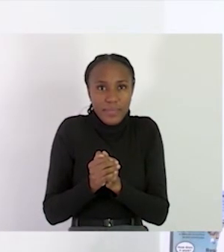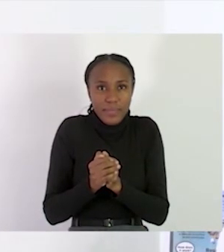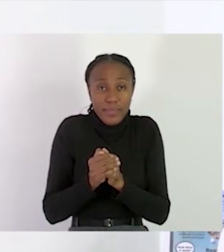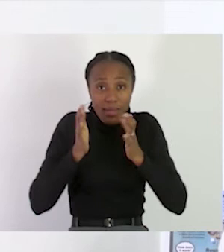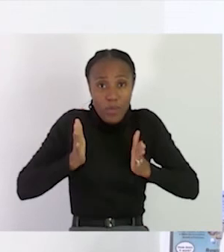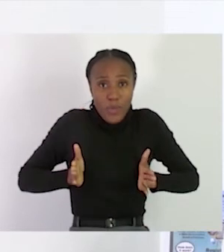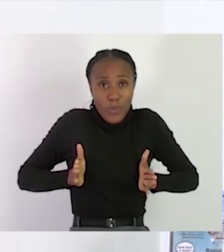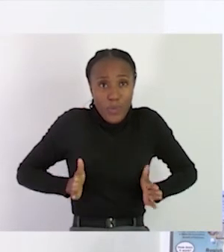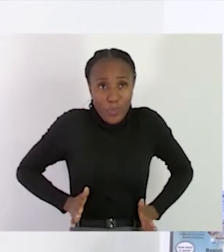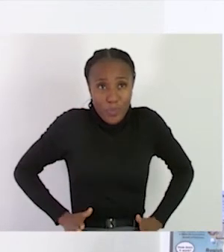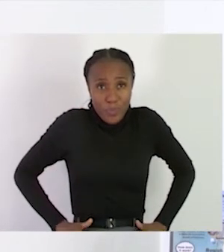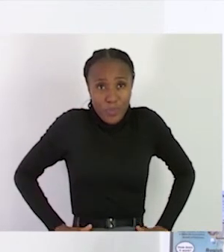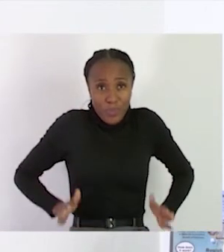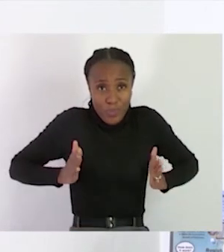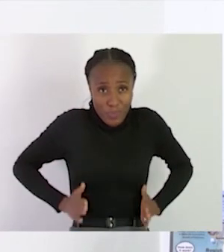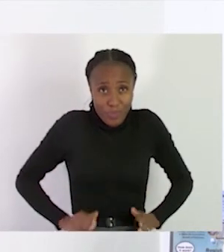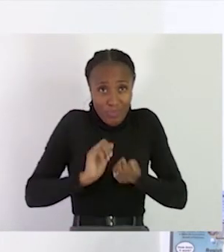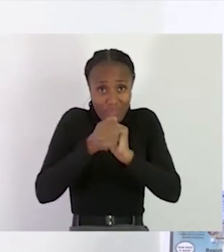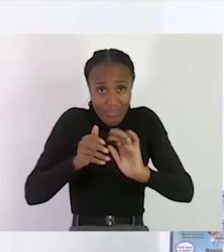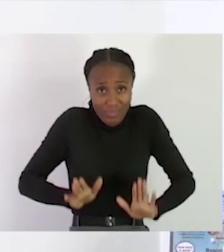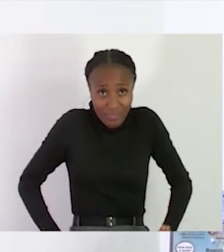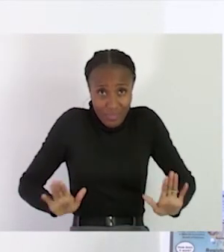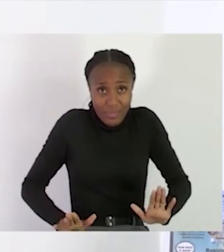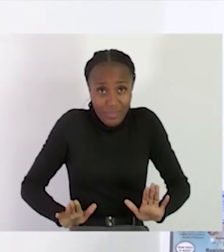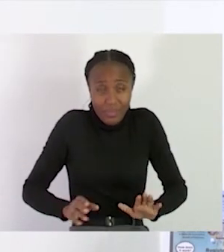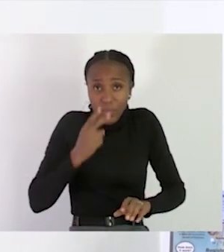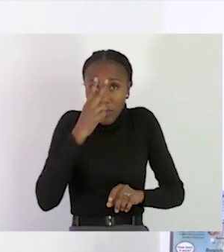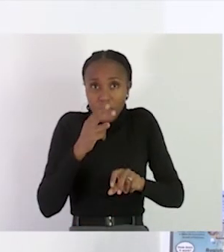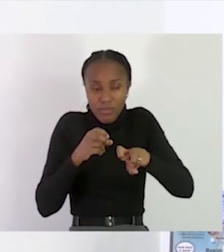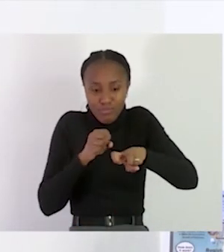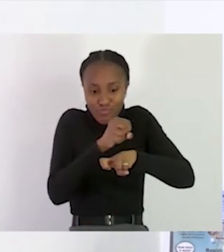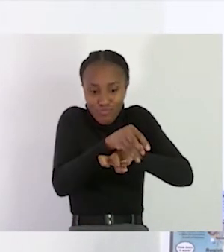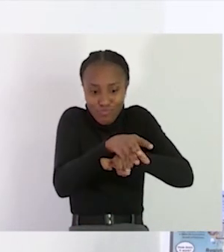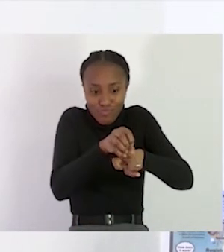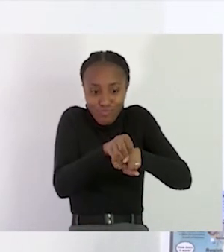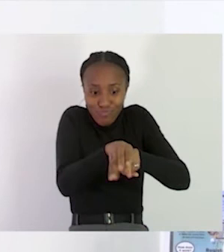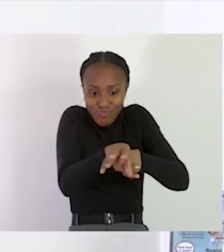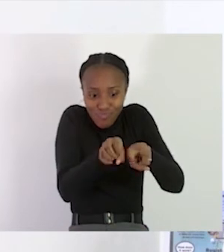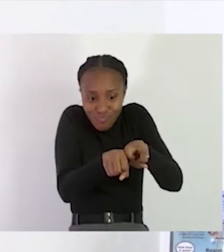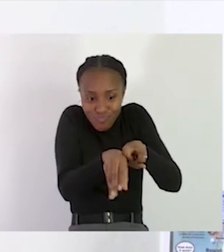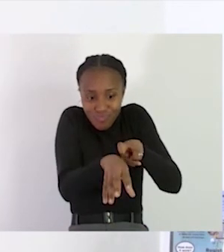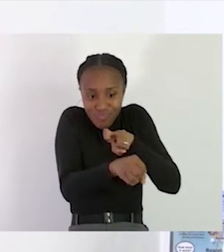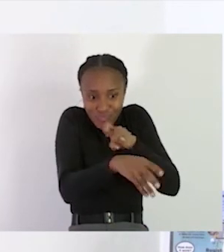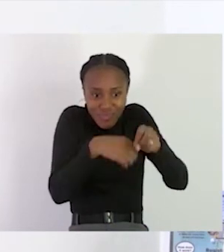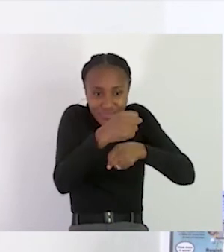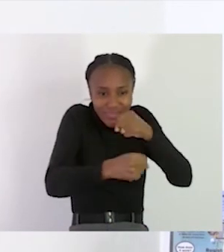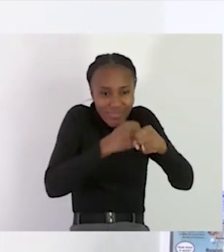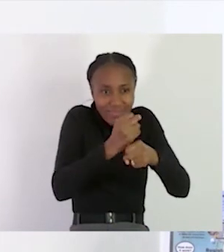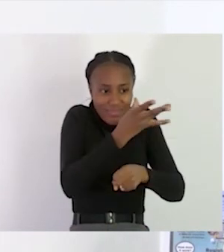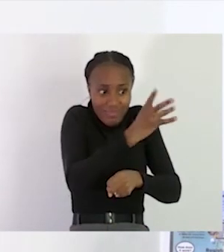Changes in girls. The very first one there shows pubic hair. From age 7 to age